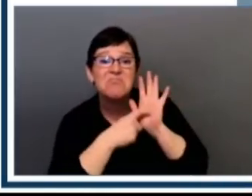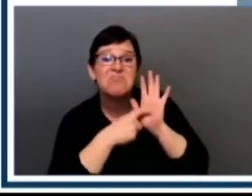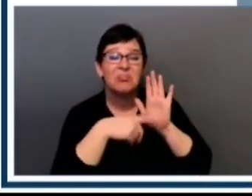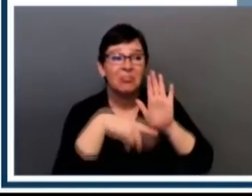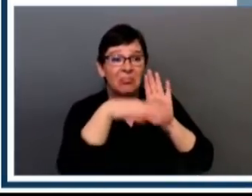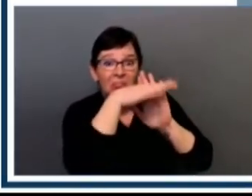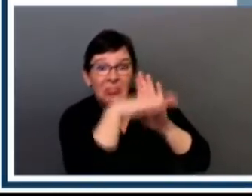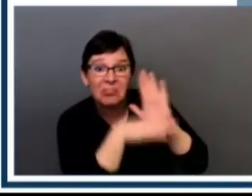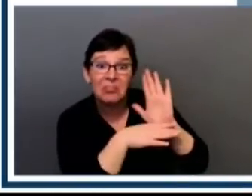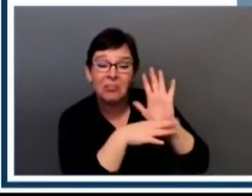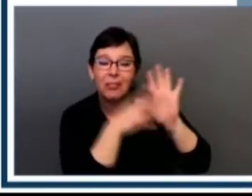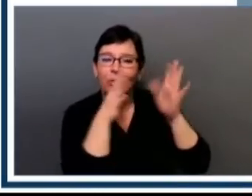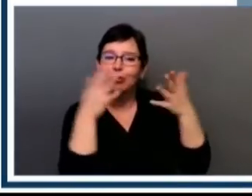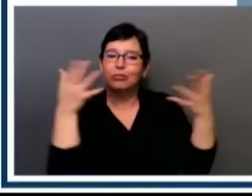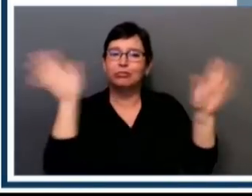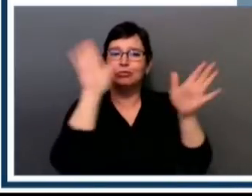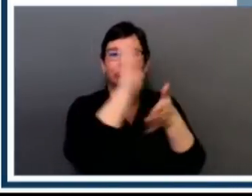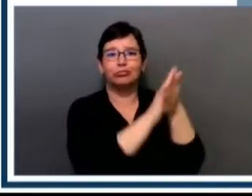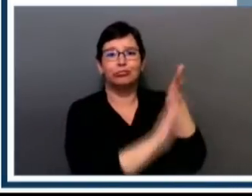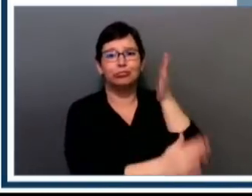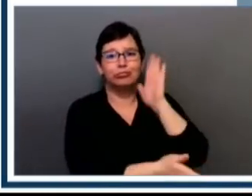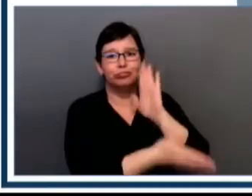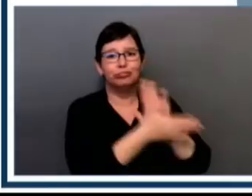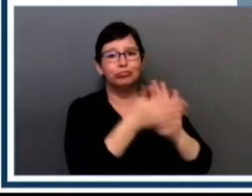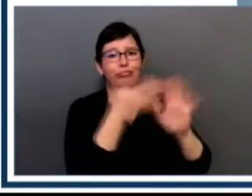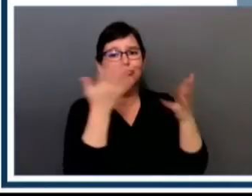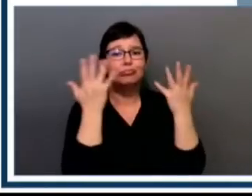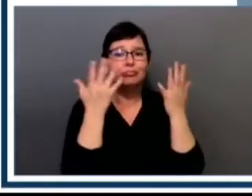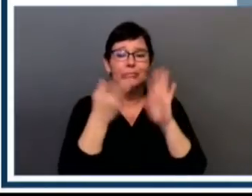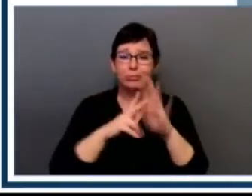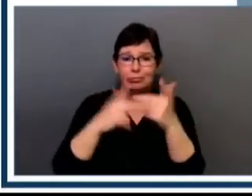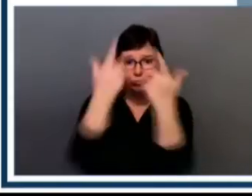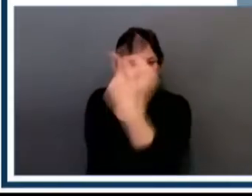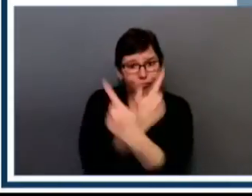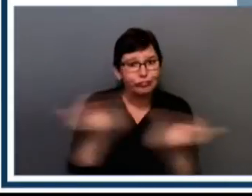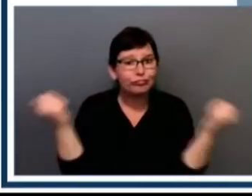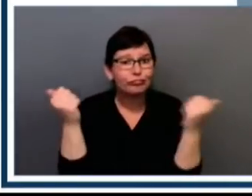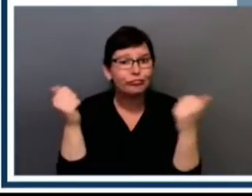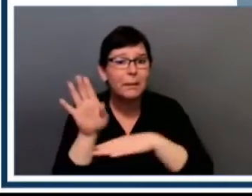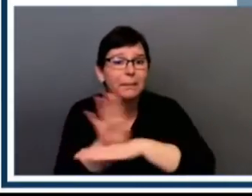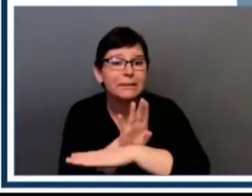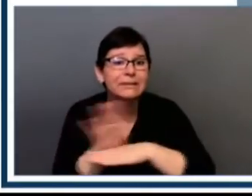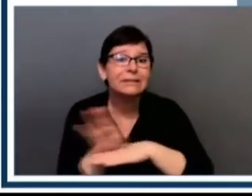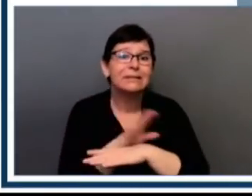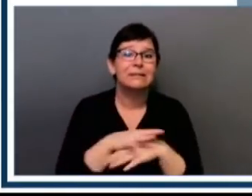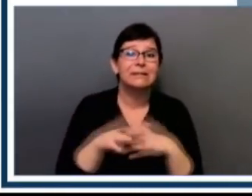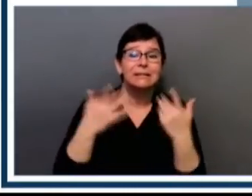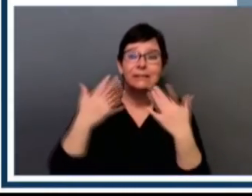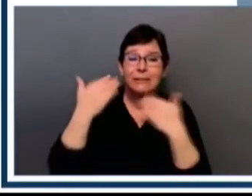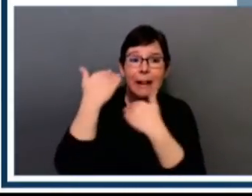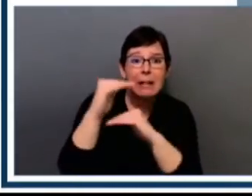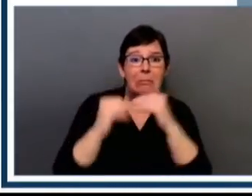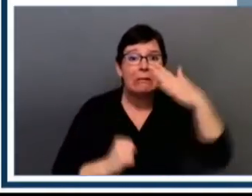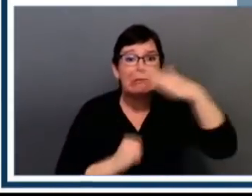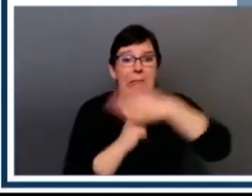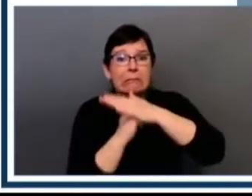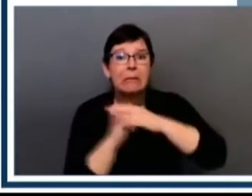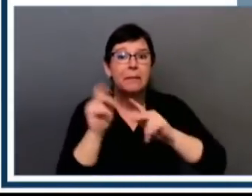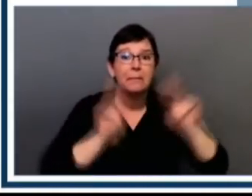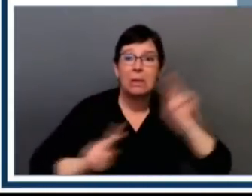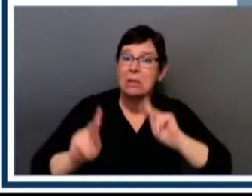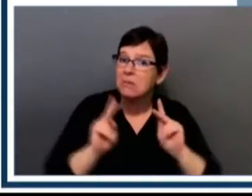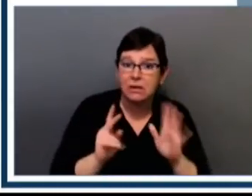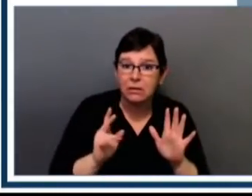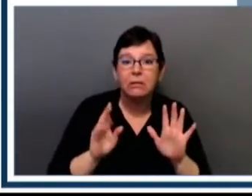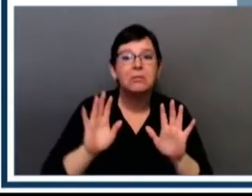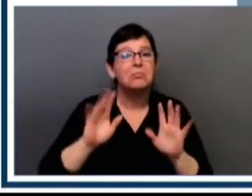businesses. Masks will no longer be required in indoor public places, but we will still recommend that people wear them.